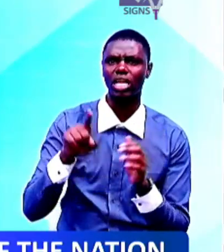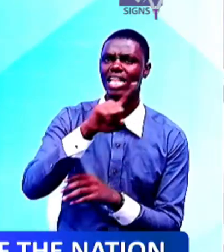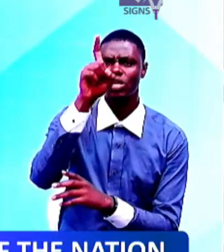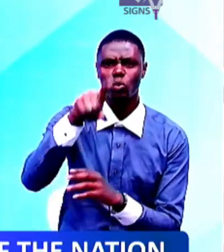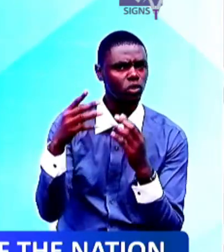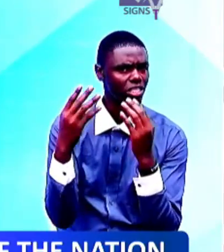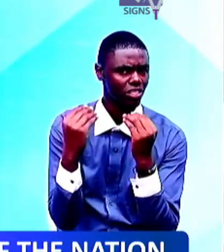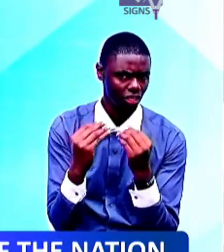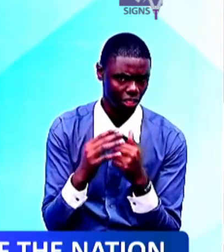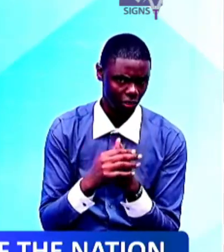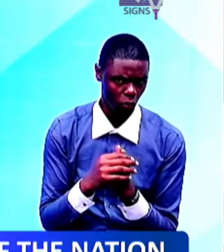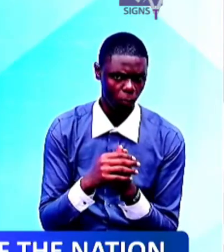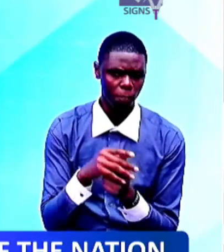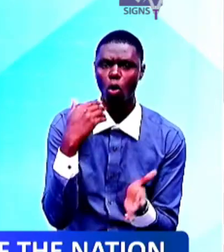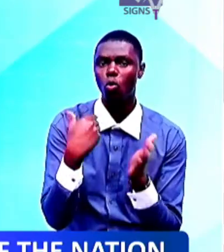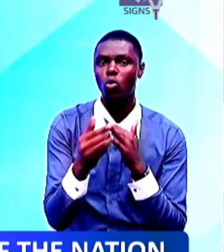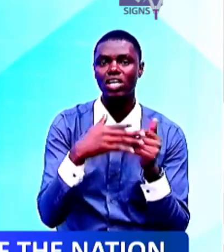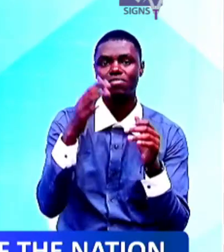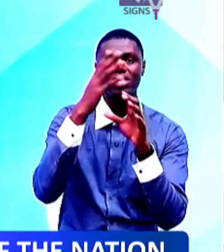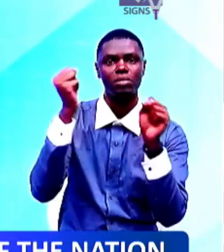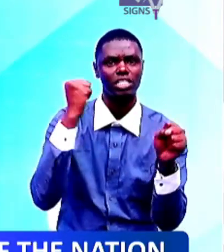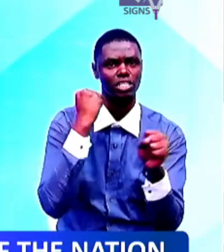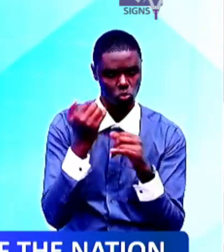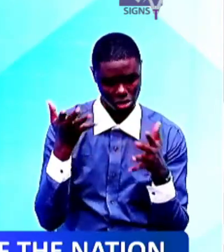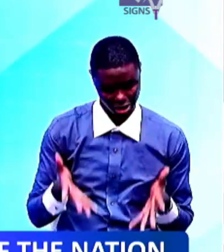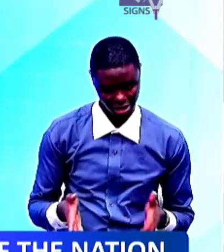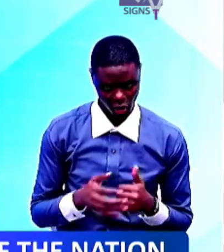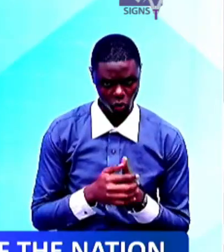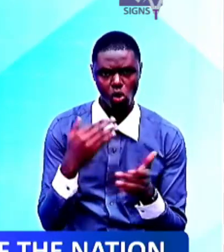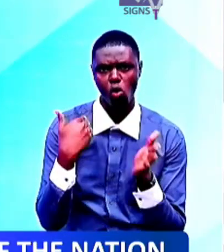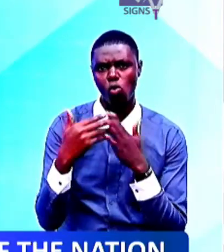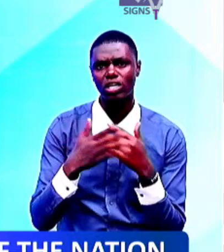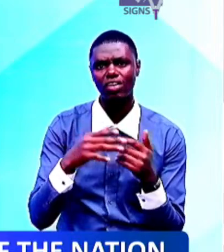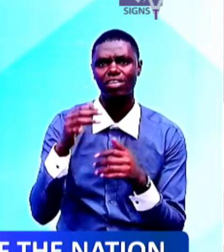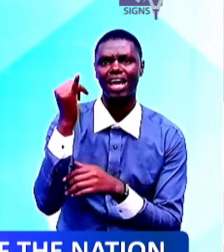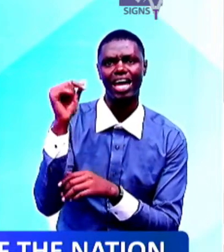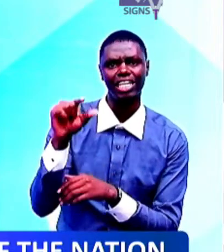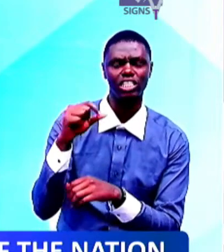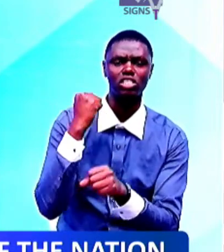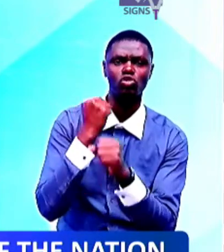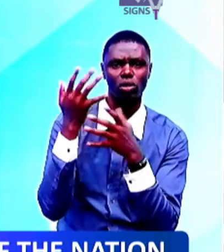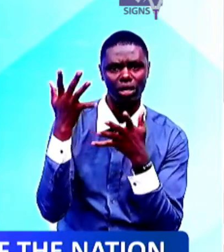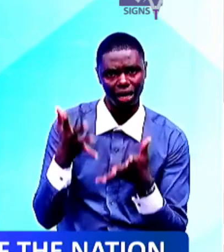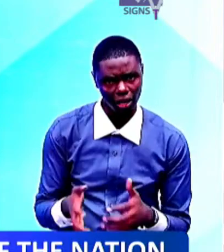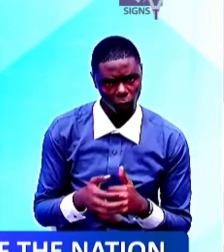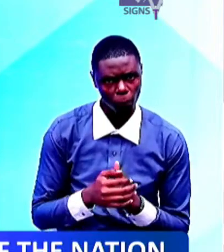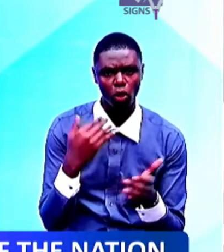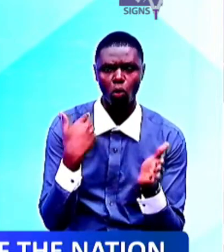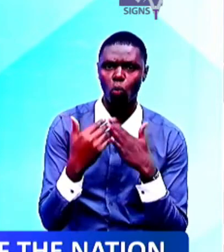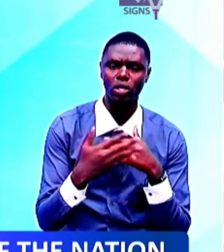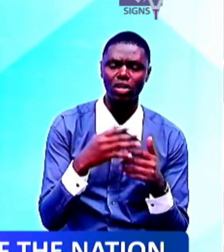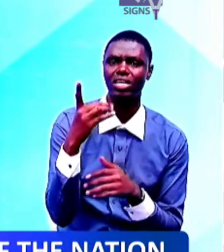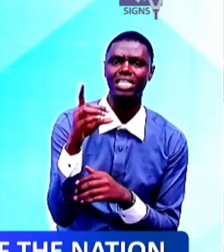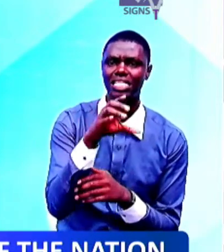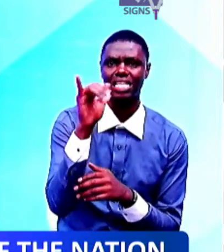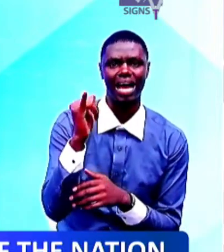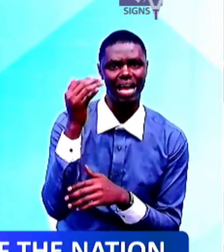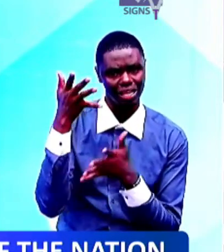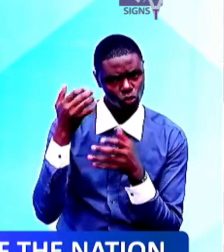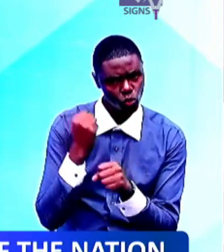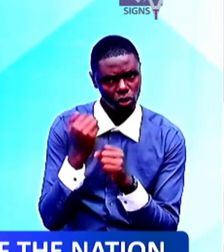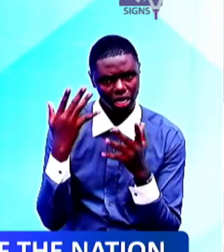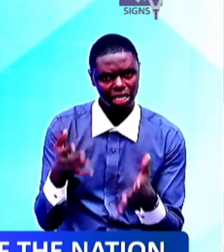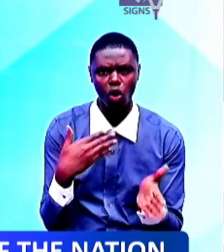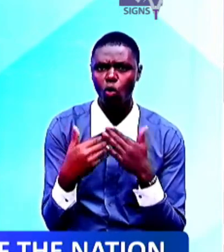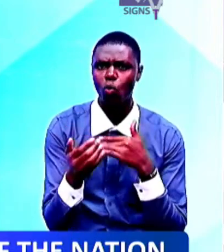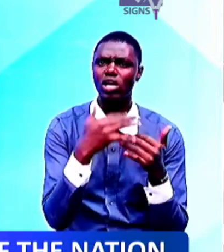simple. Whatever the president is doing right now, whatever the Inspector General of Police is doing right now, whatever DCI Amen is doing right now,